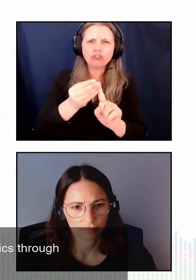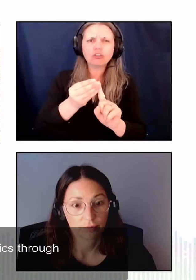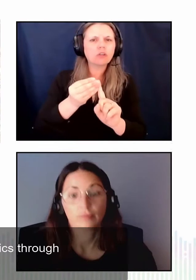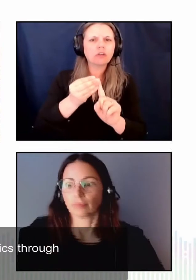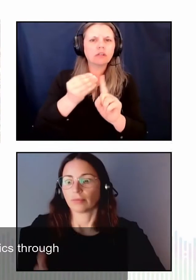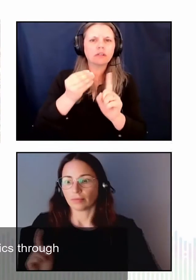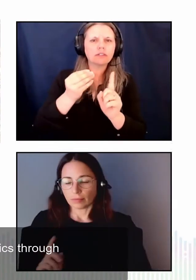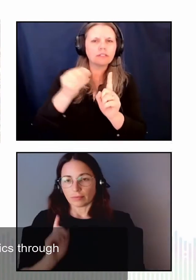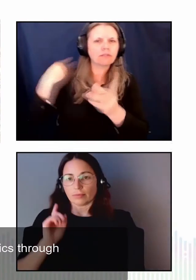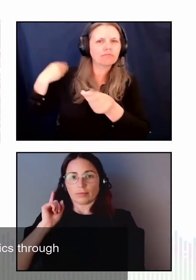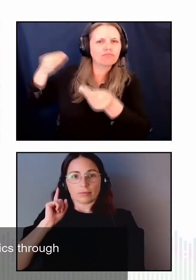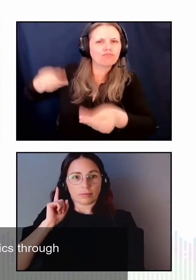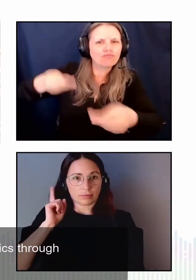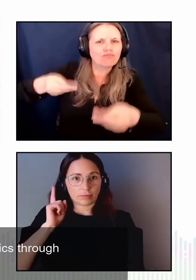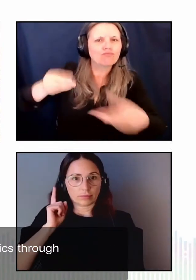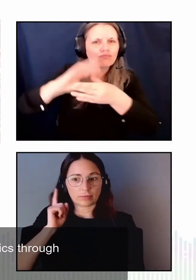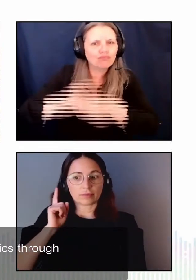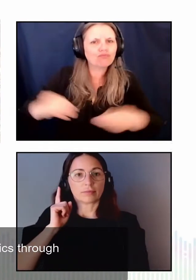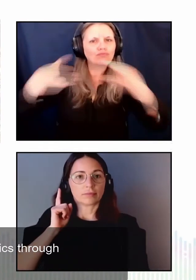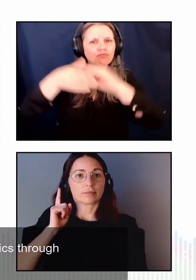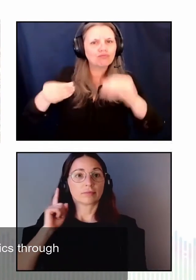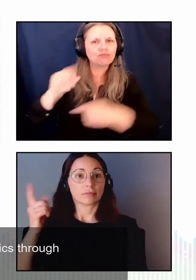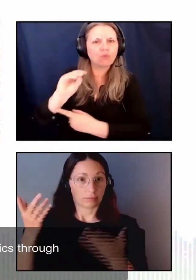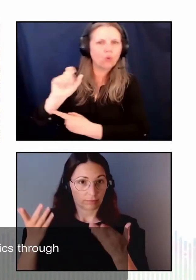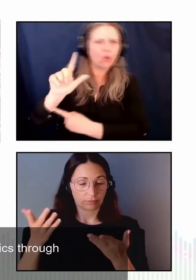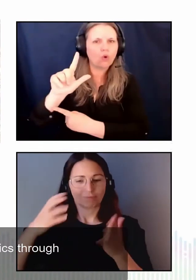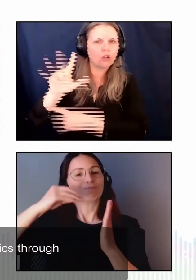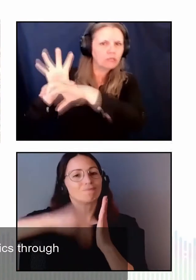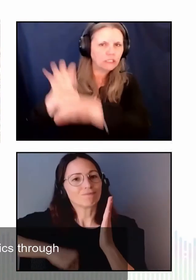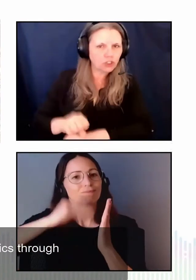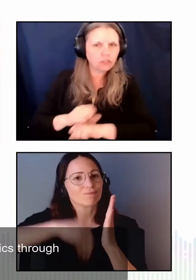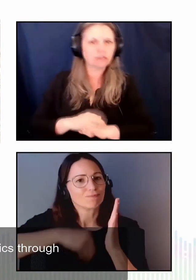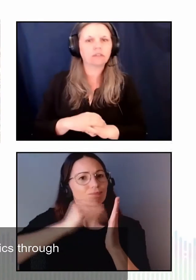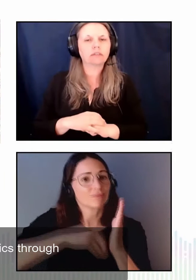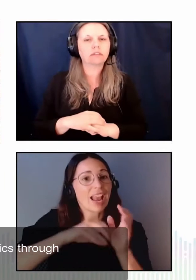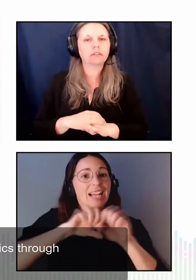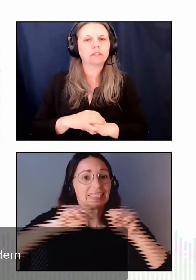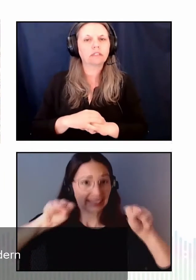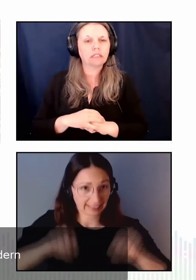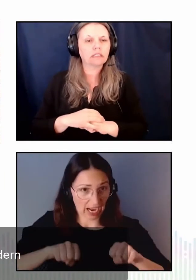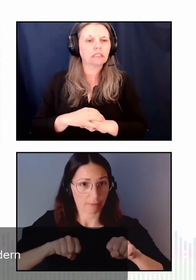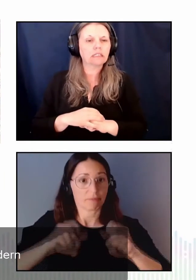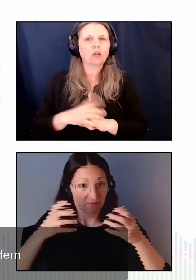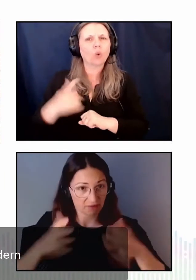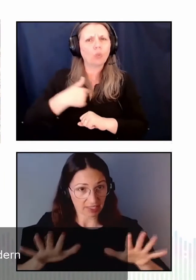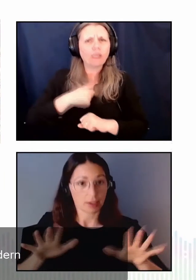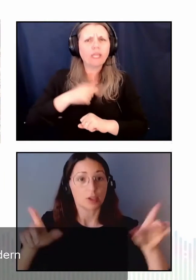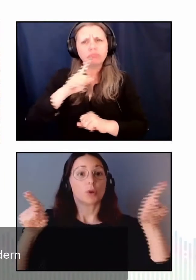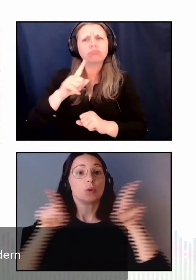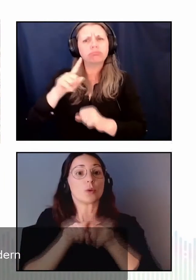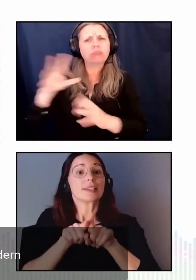writing system per se. We adapted syllabics through the church and through a shorthand system.